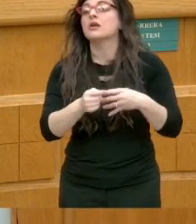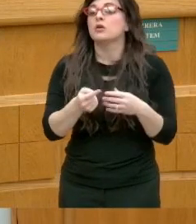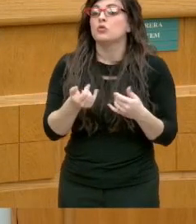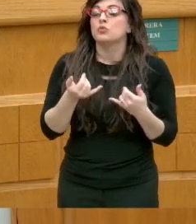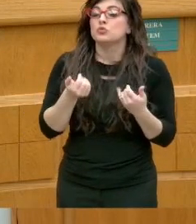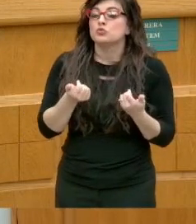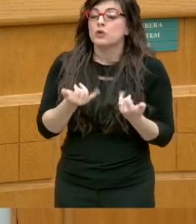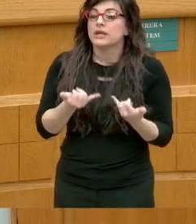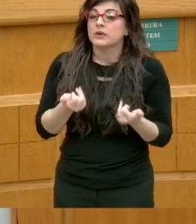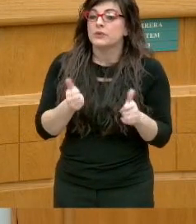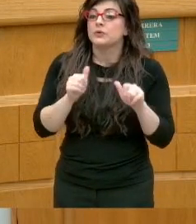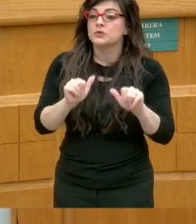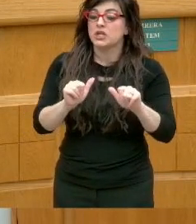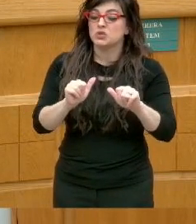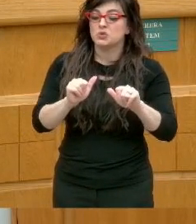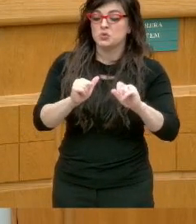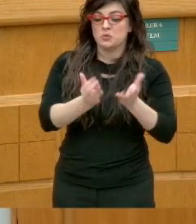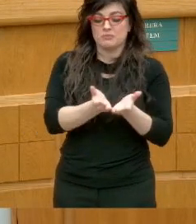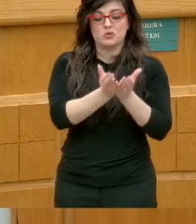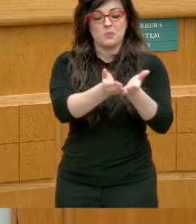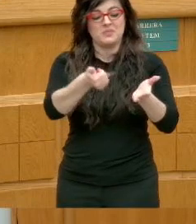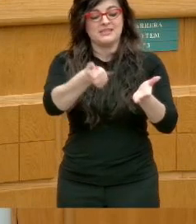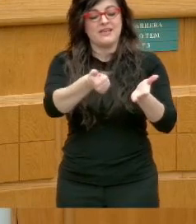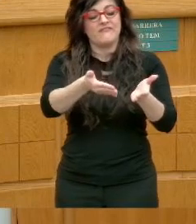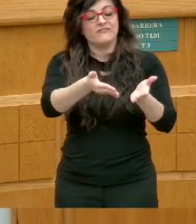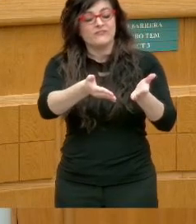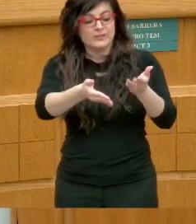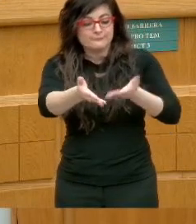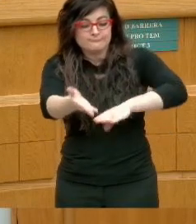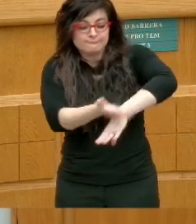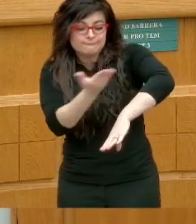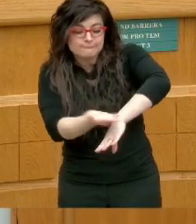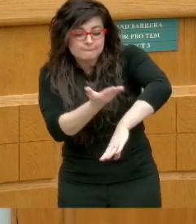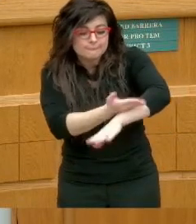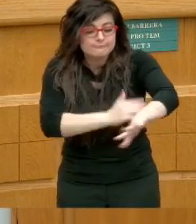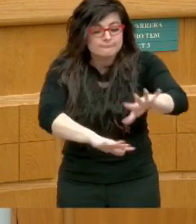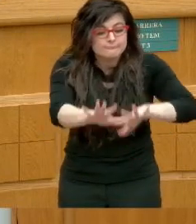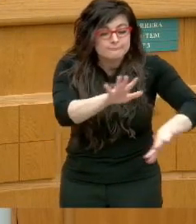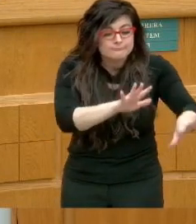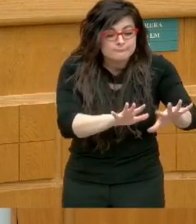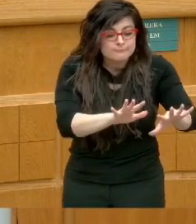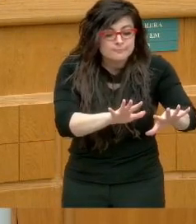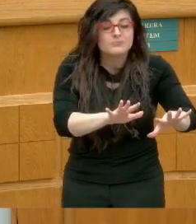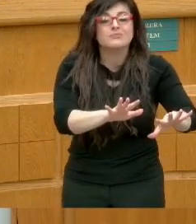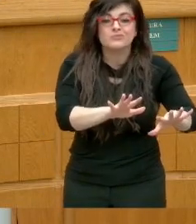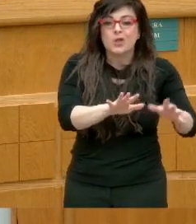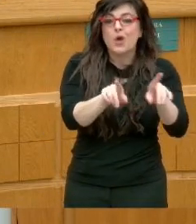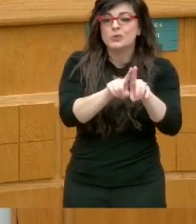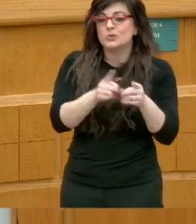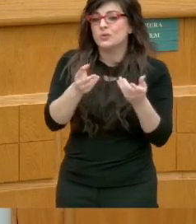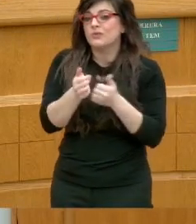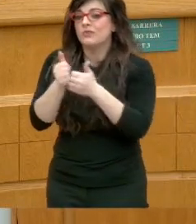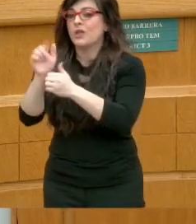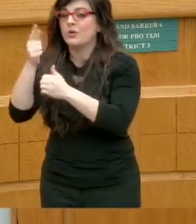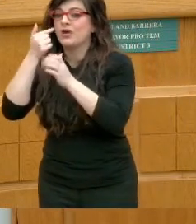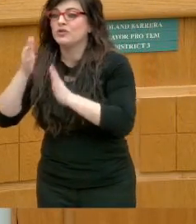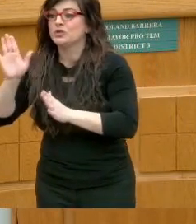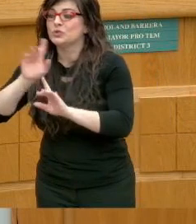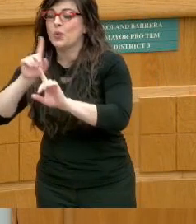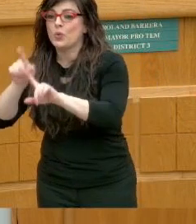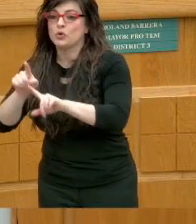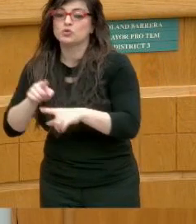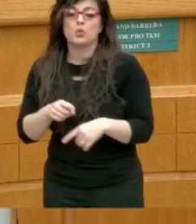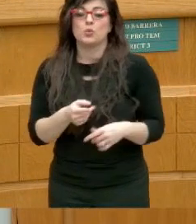Lexington, and because of that and the governor's orders, they will not be opening right away. They're going to look at that phase